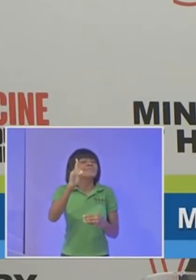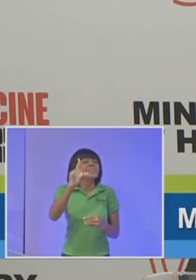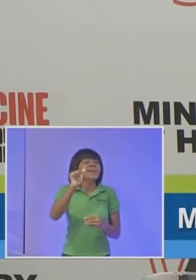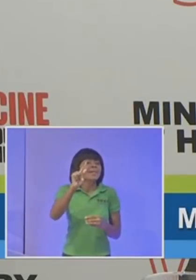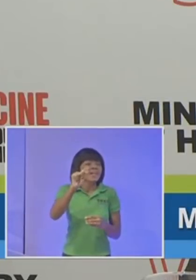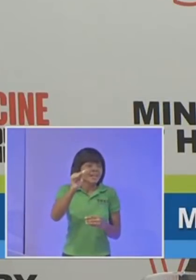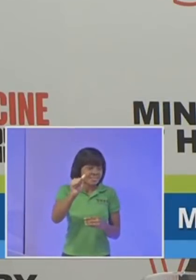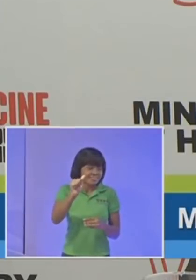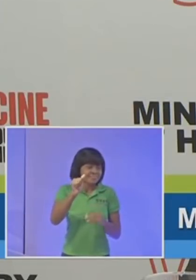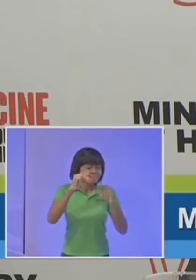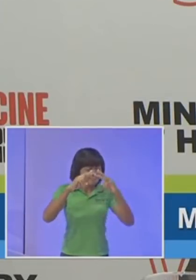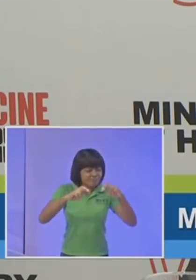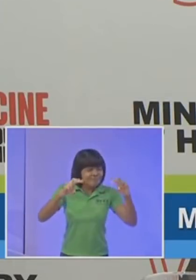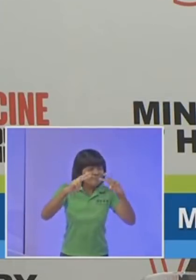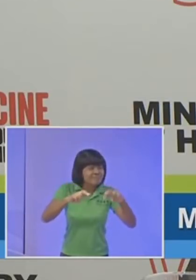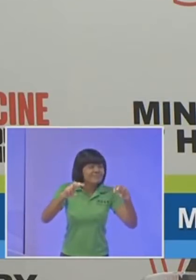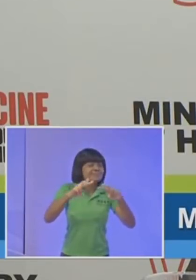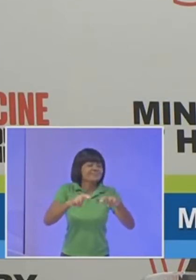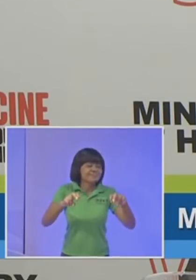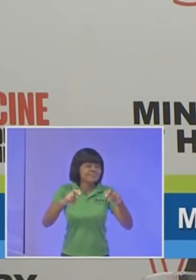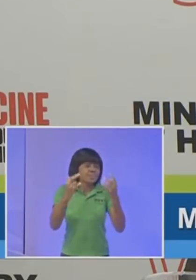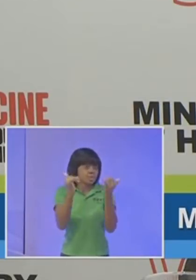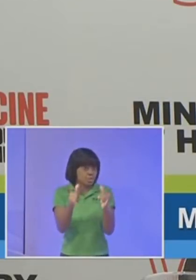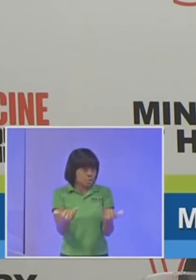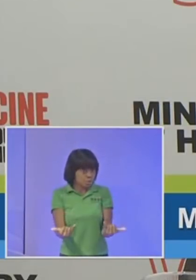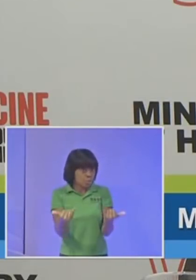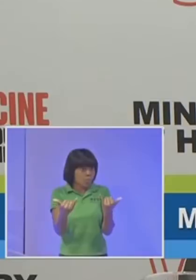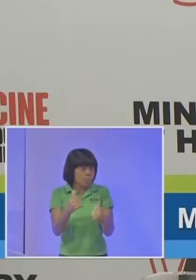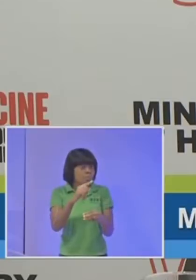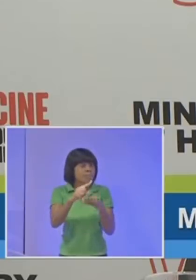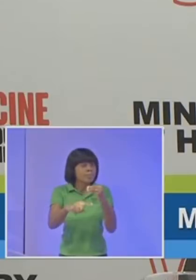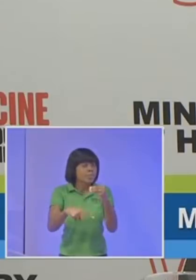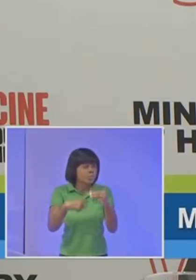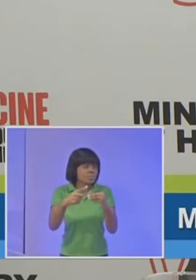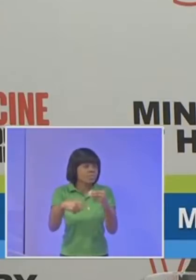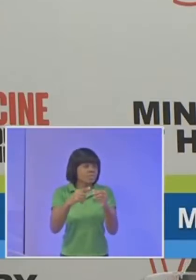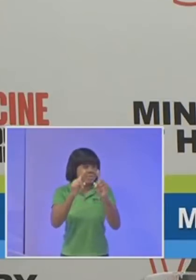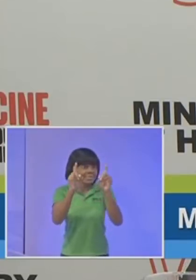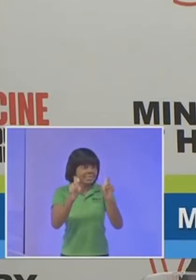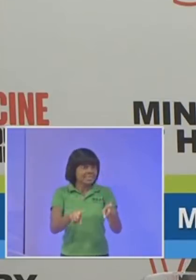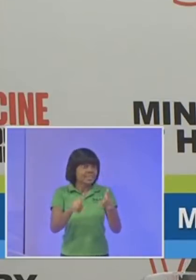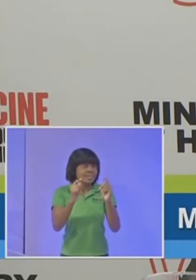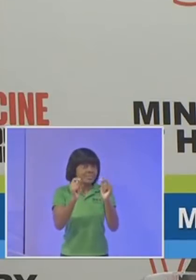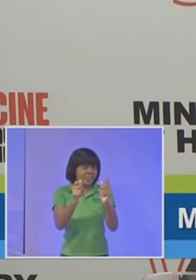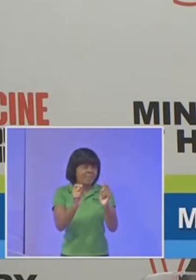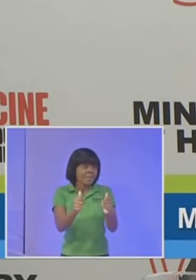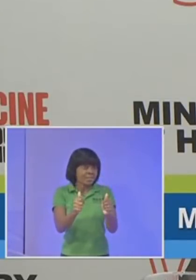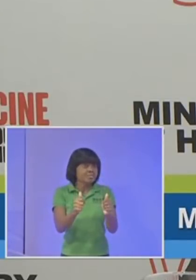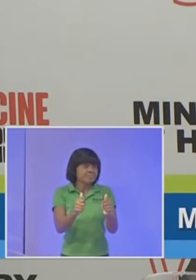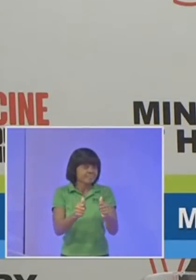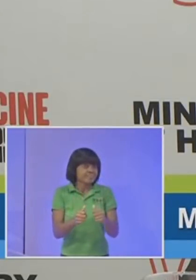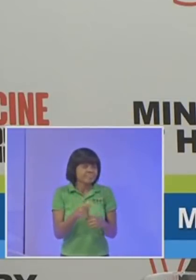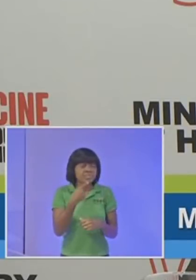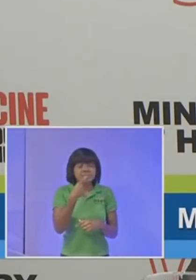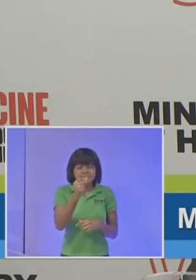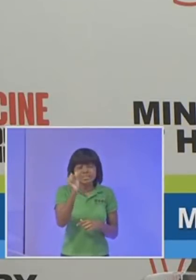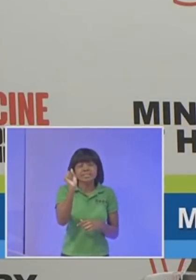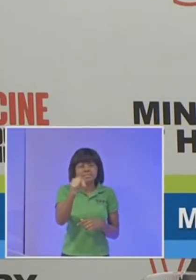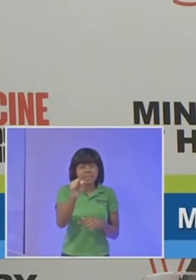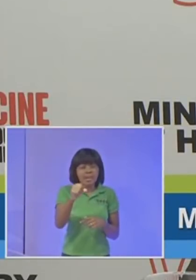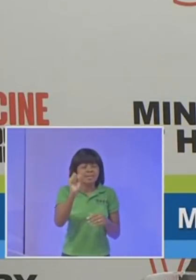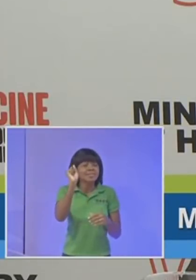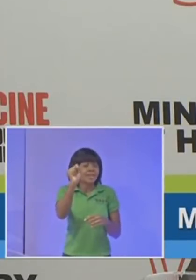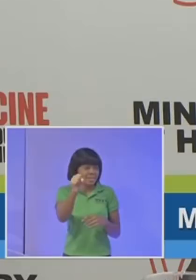tests have been approved a while ago, and we sent out a press release maybe about a month